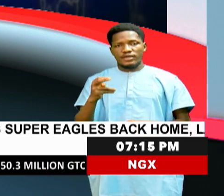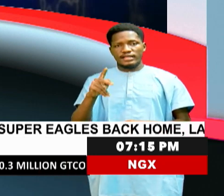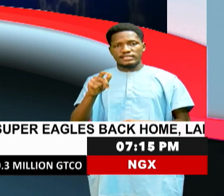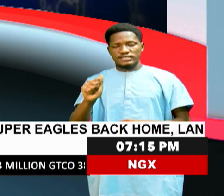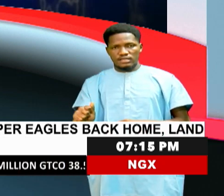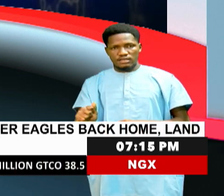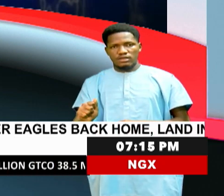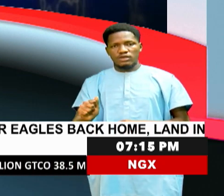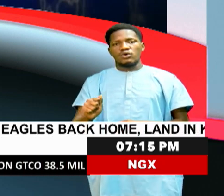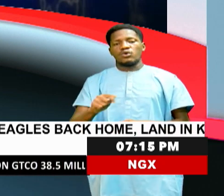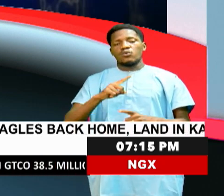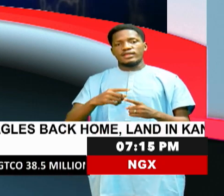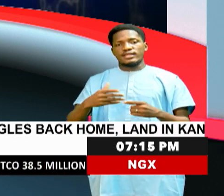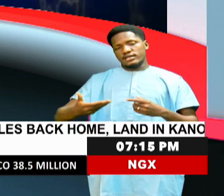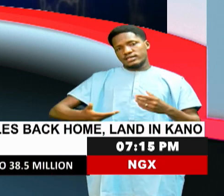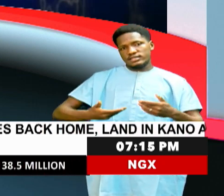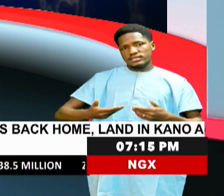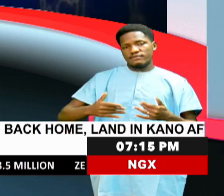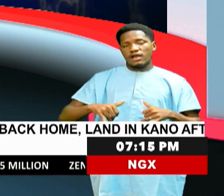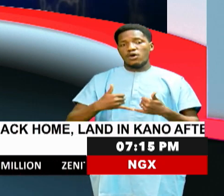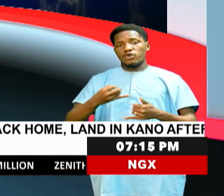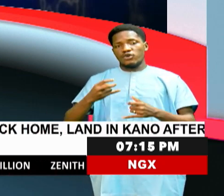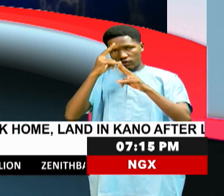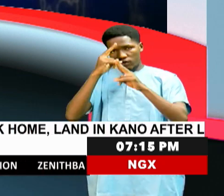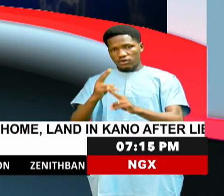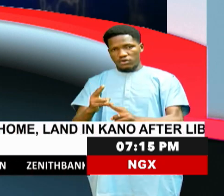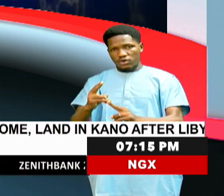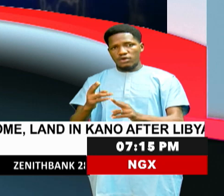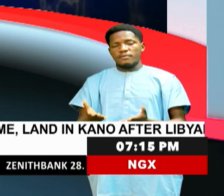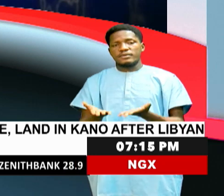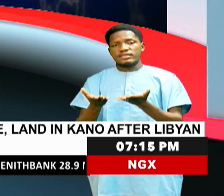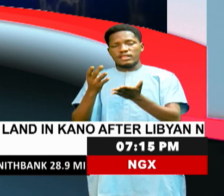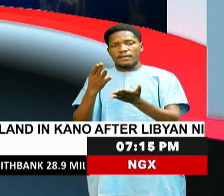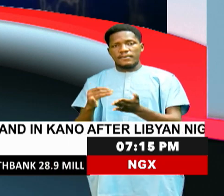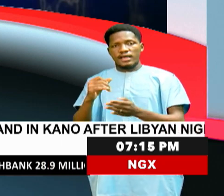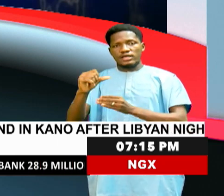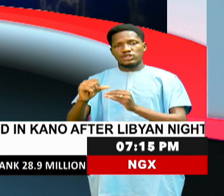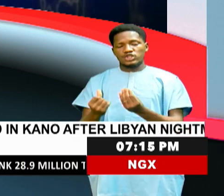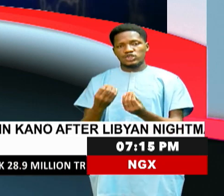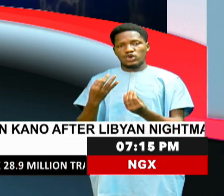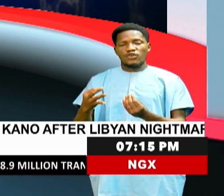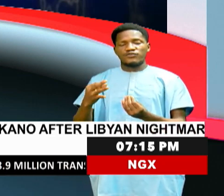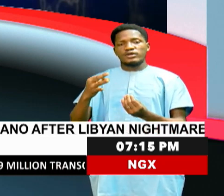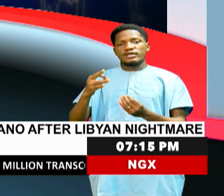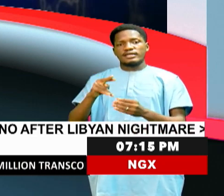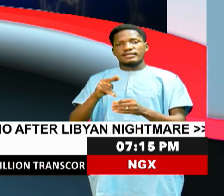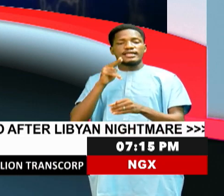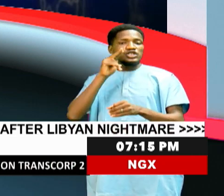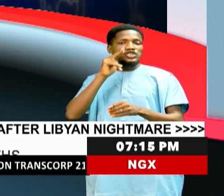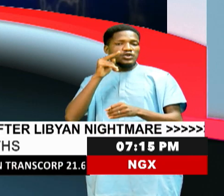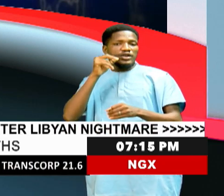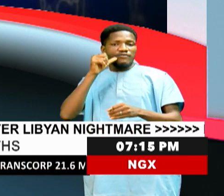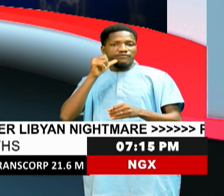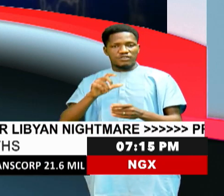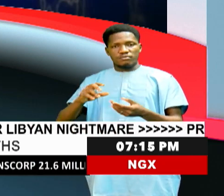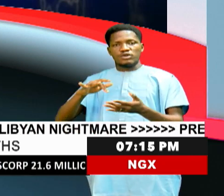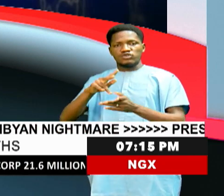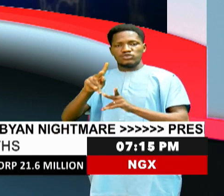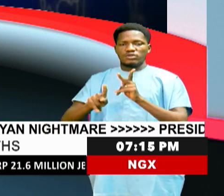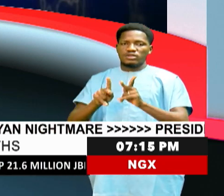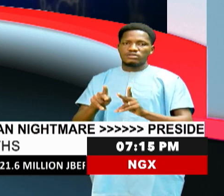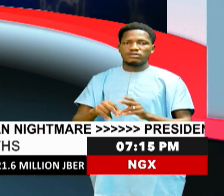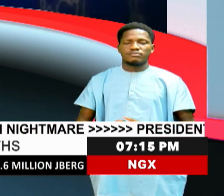Dembos, while receiving an award of honor presented by the Association of Nigerian Female Students. Ngozi Technicu